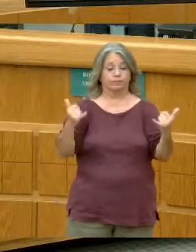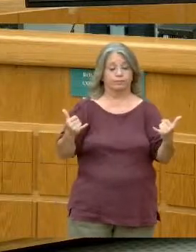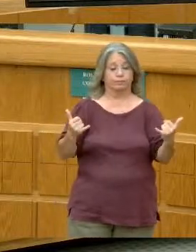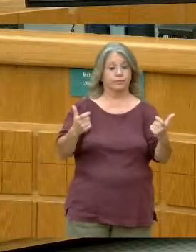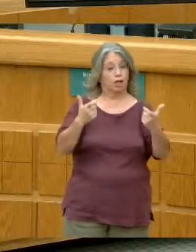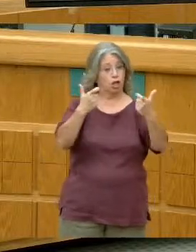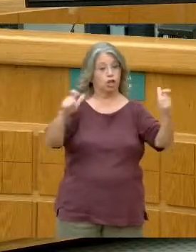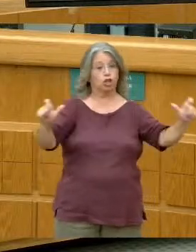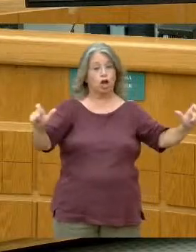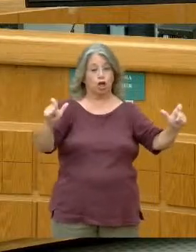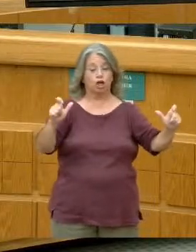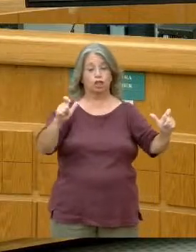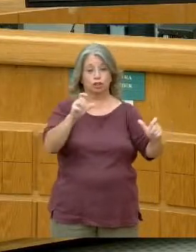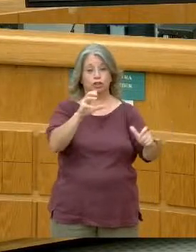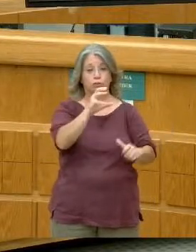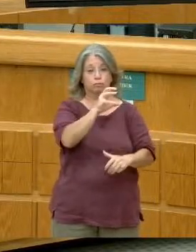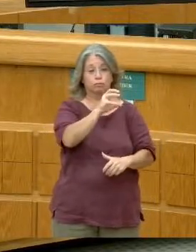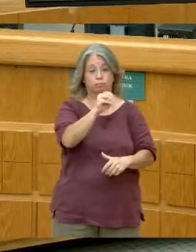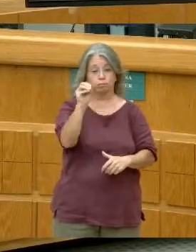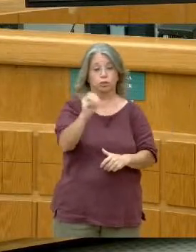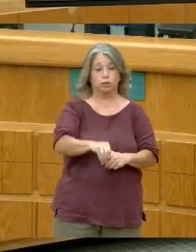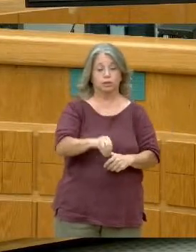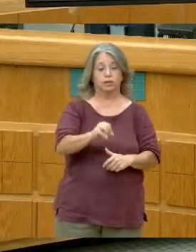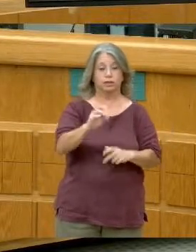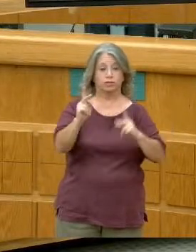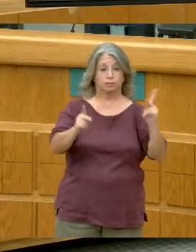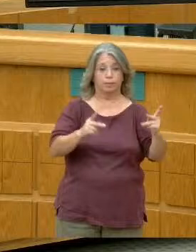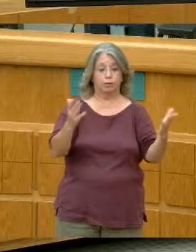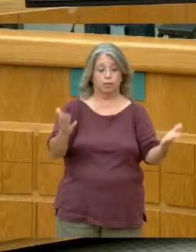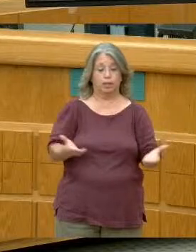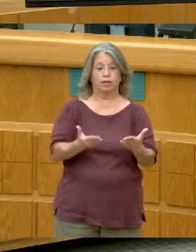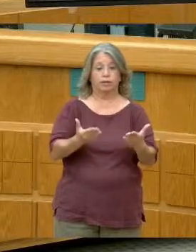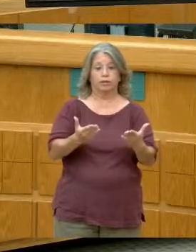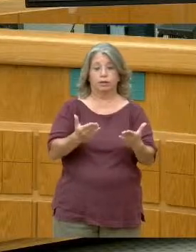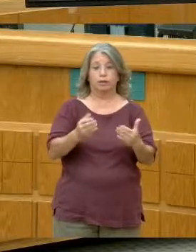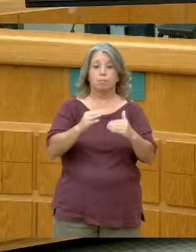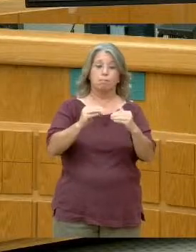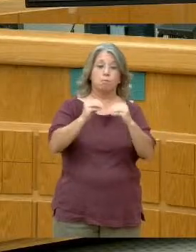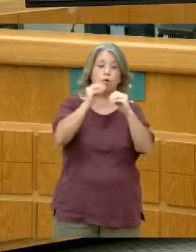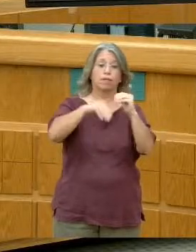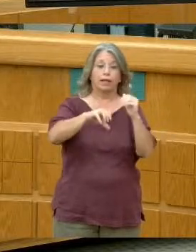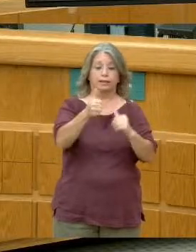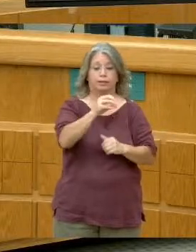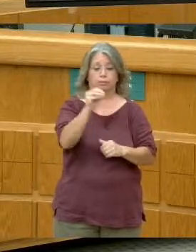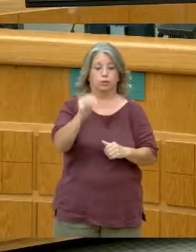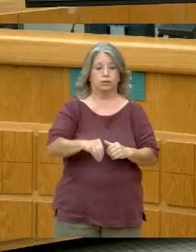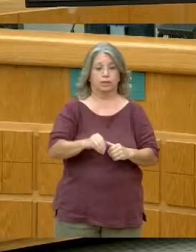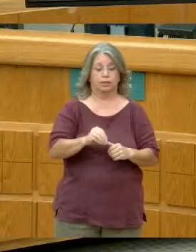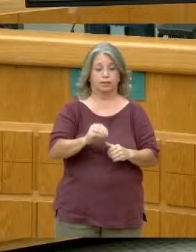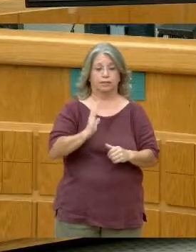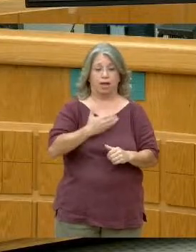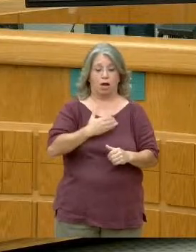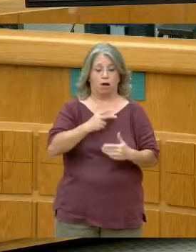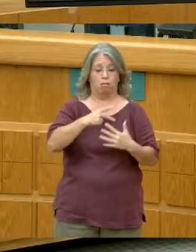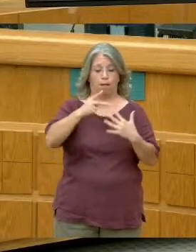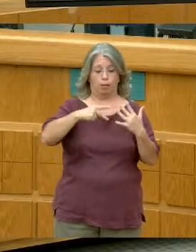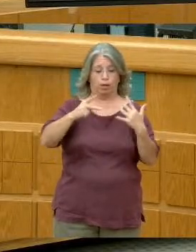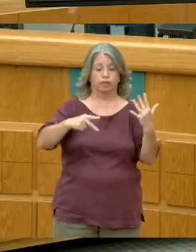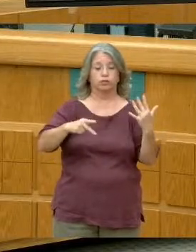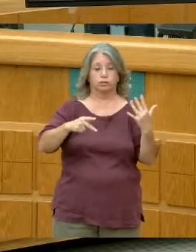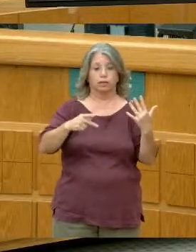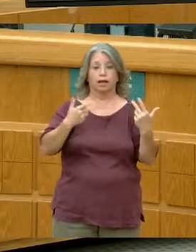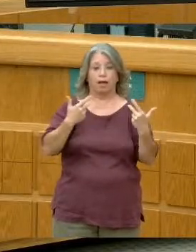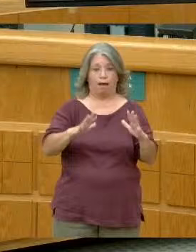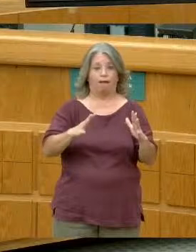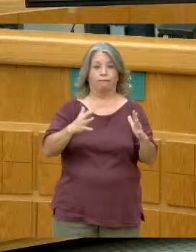contracted COVID-19. And when I say large proportion, I mean more than 10%. And what that means is when you have this high